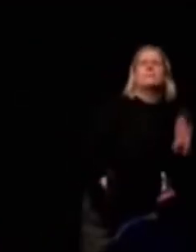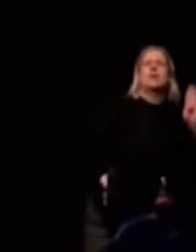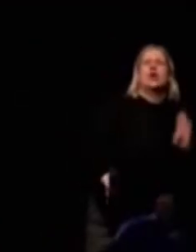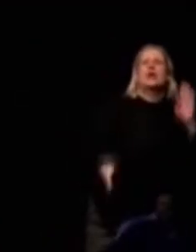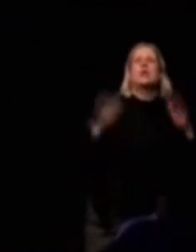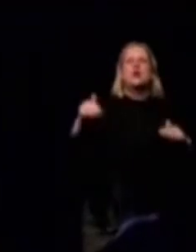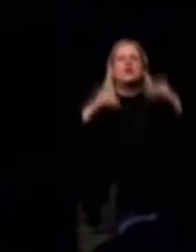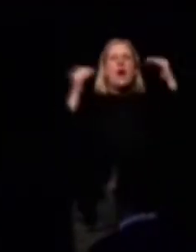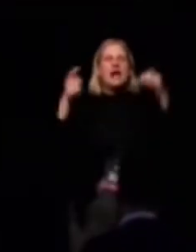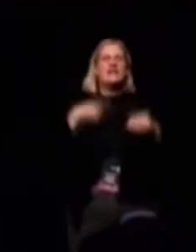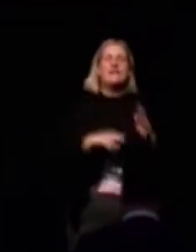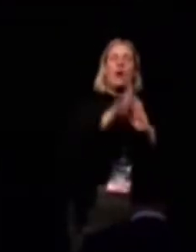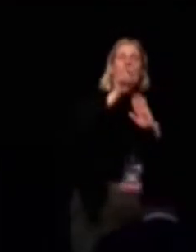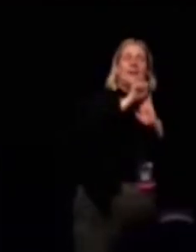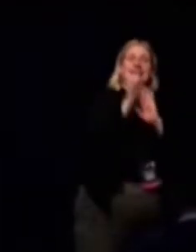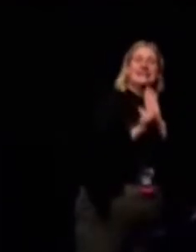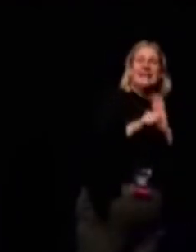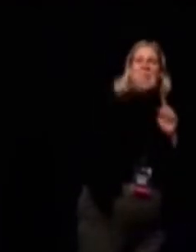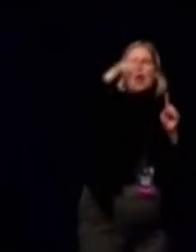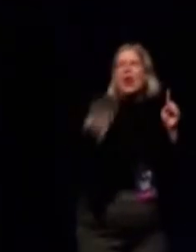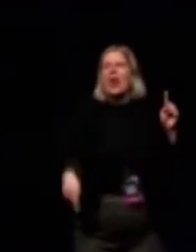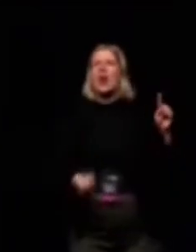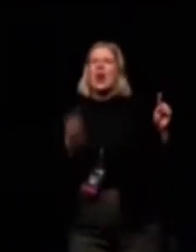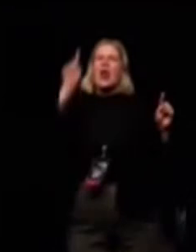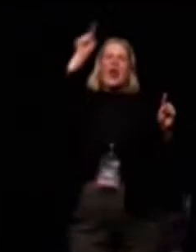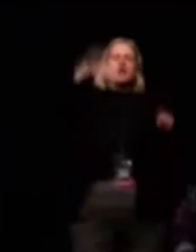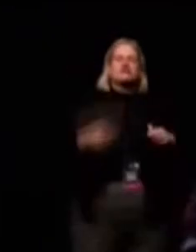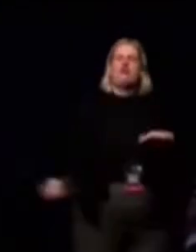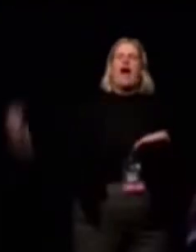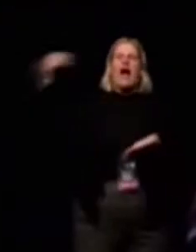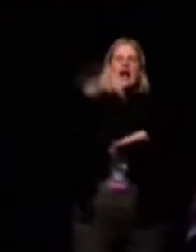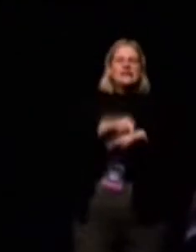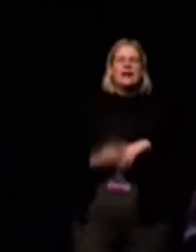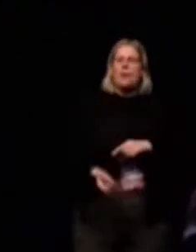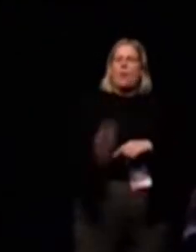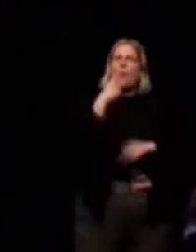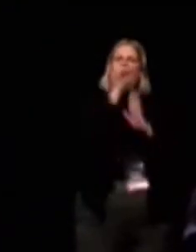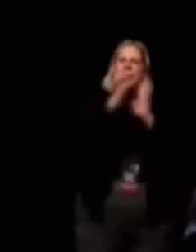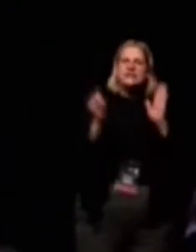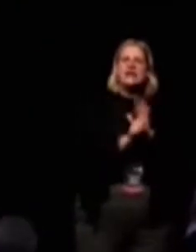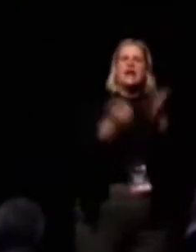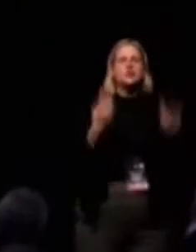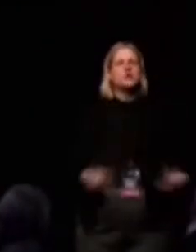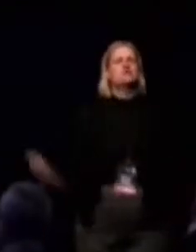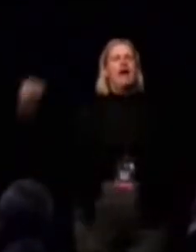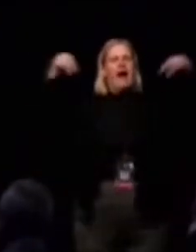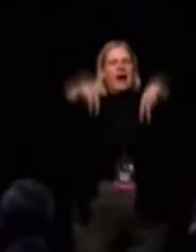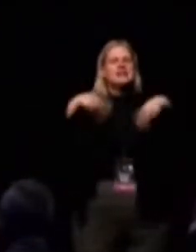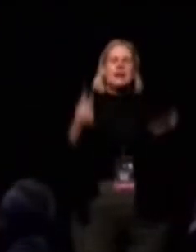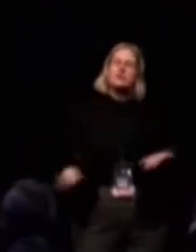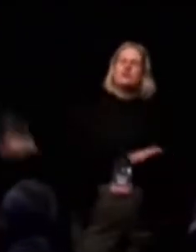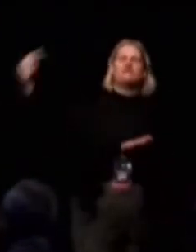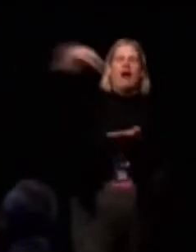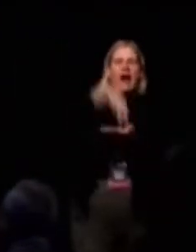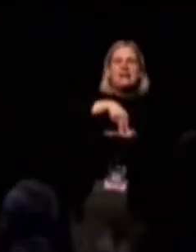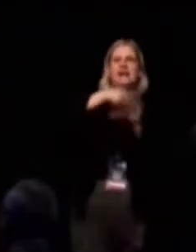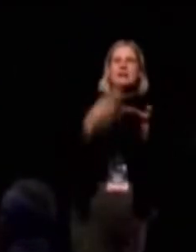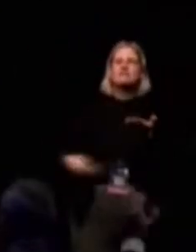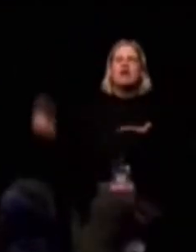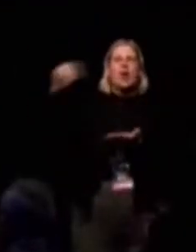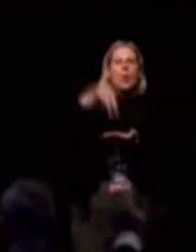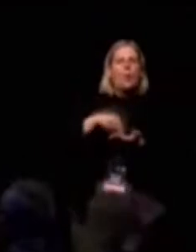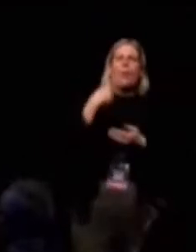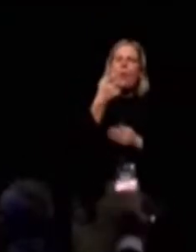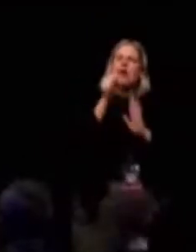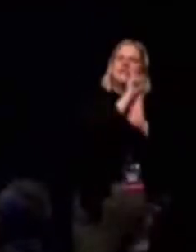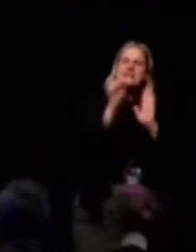rise up for upstate and downstate. Rise up. We will rise up. We'll rise up. We'll rise up for one